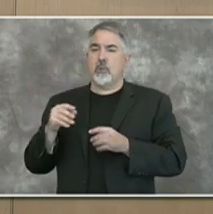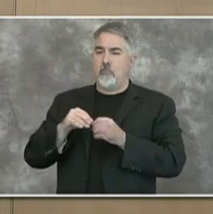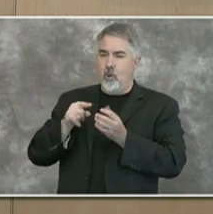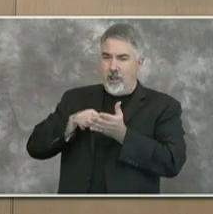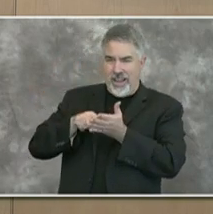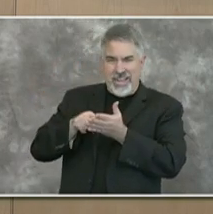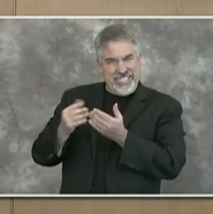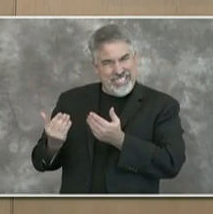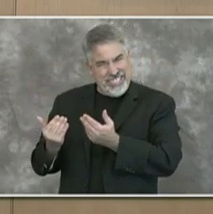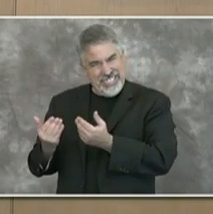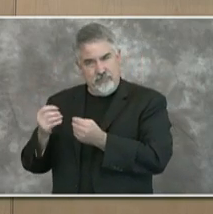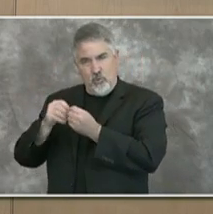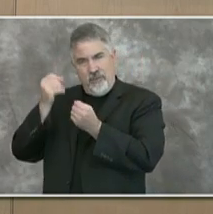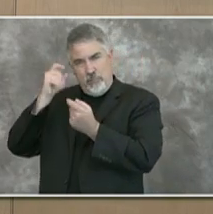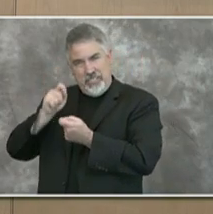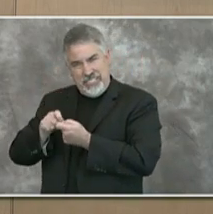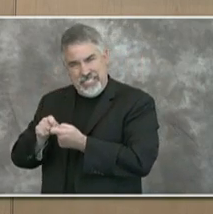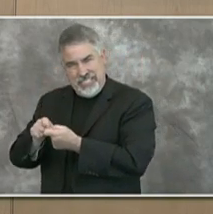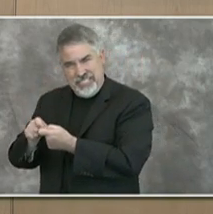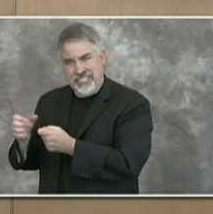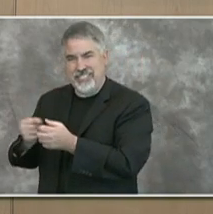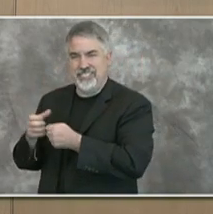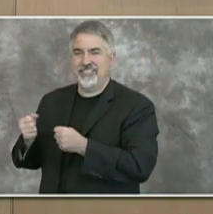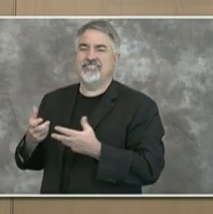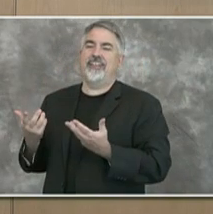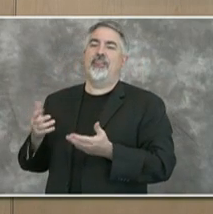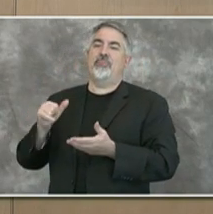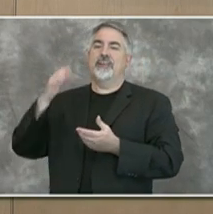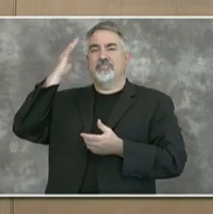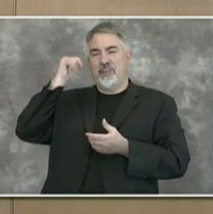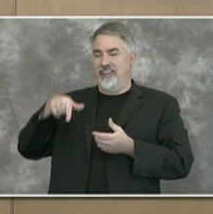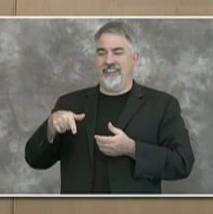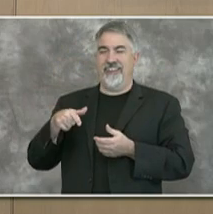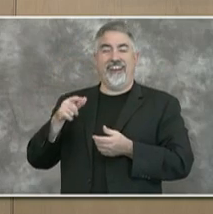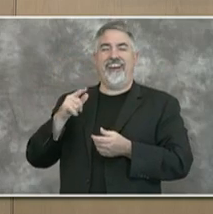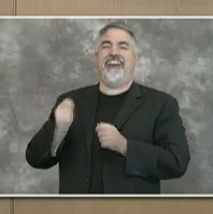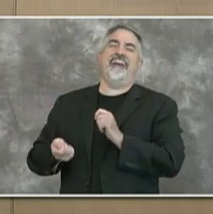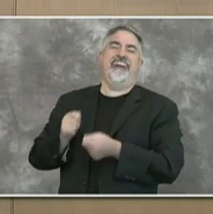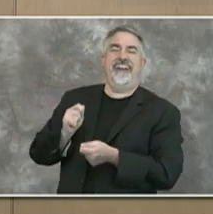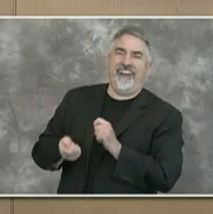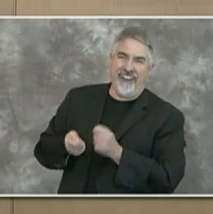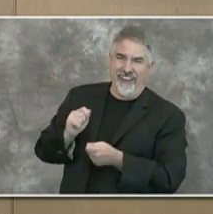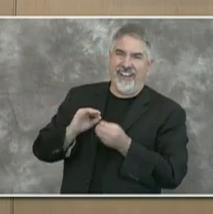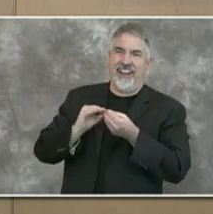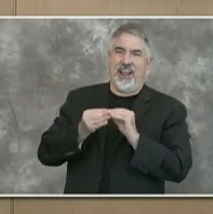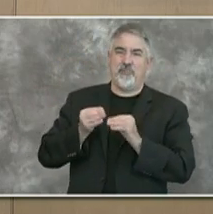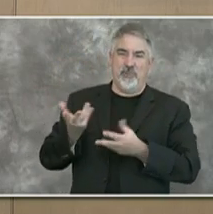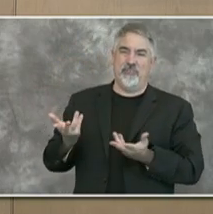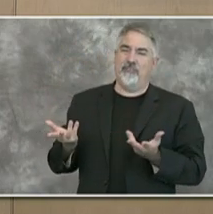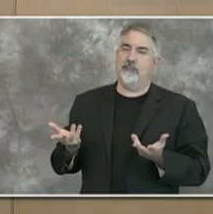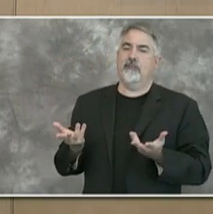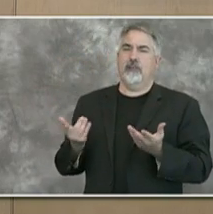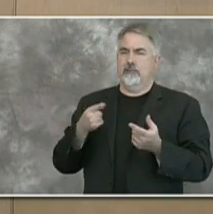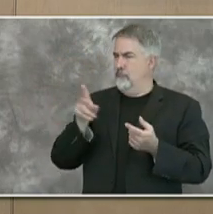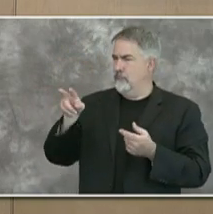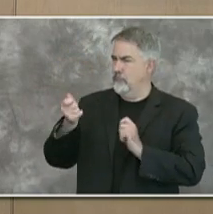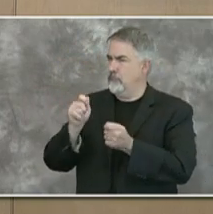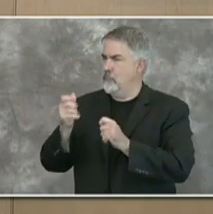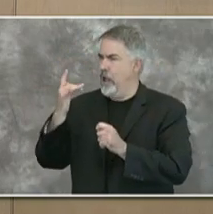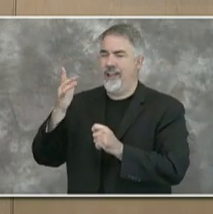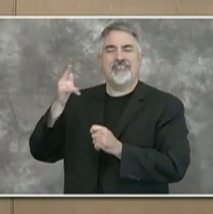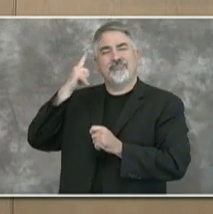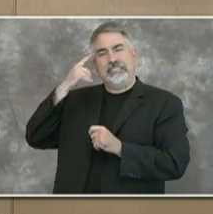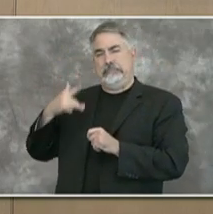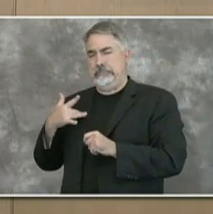that information may change. So that's why you're seeing the change in the number of cases by zip code. The